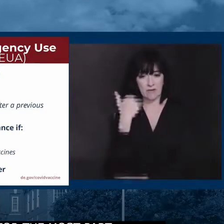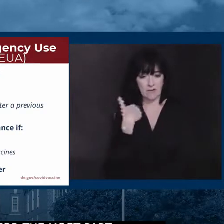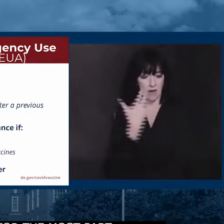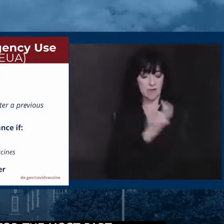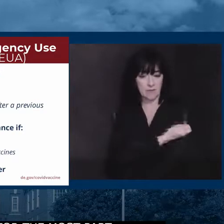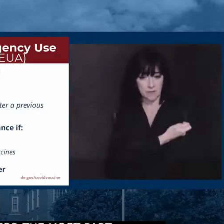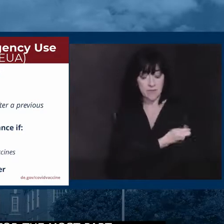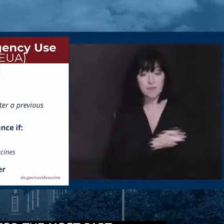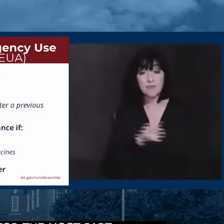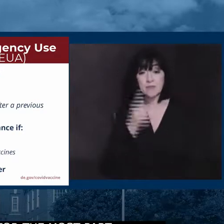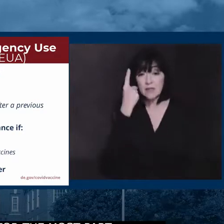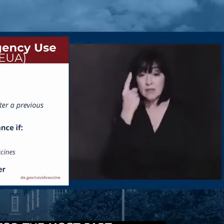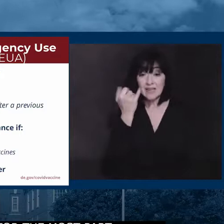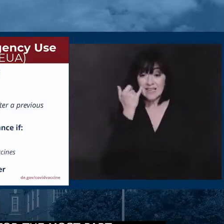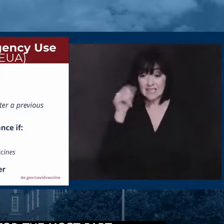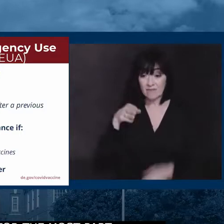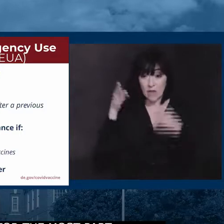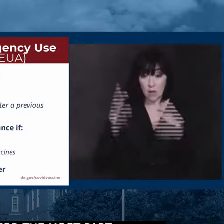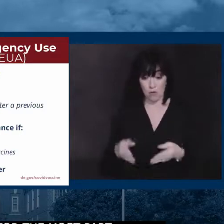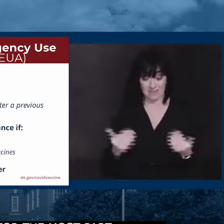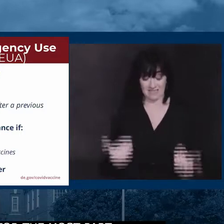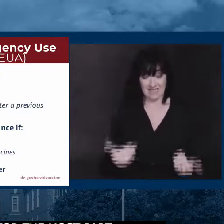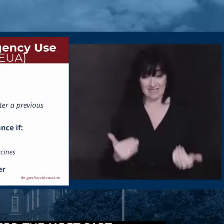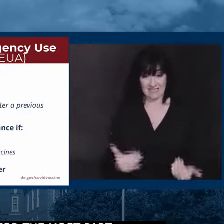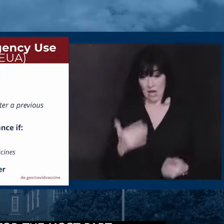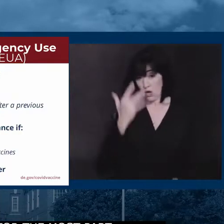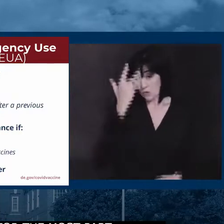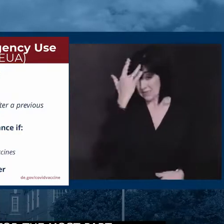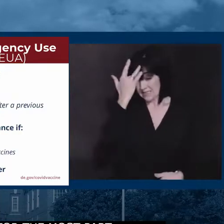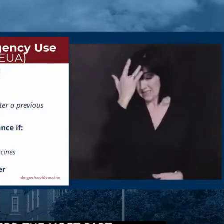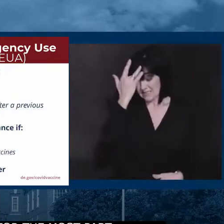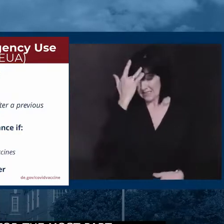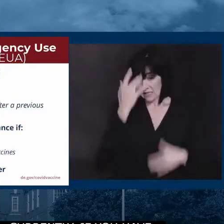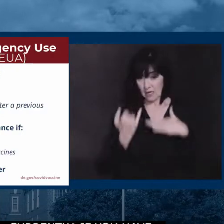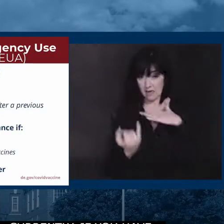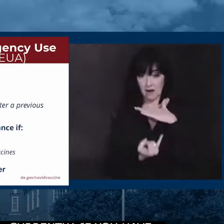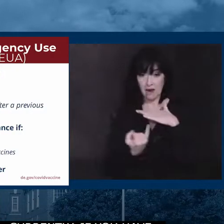COVID-19 and you are supposed to be in isolation, we don't want